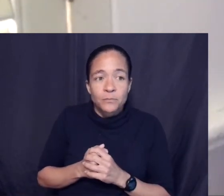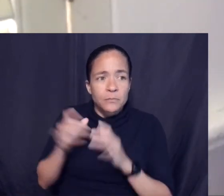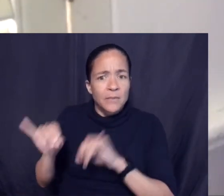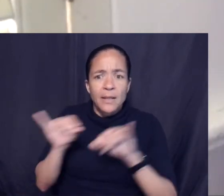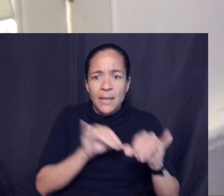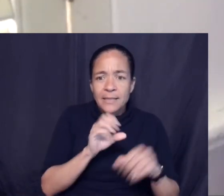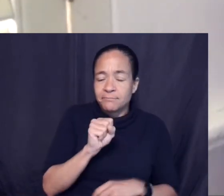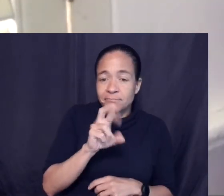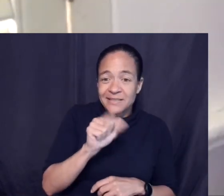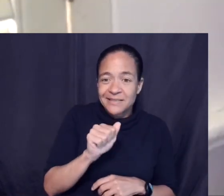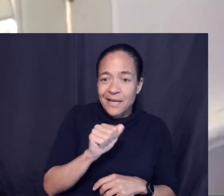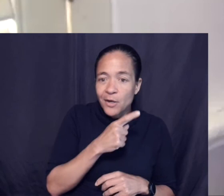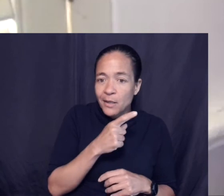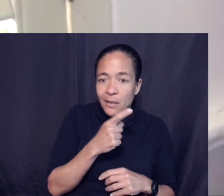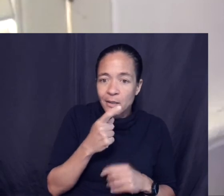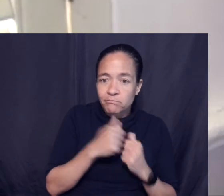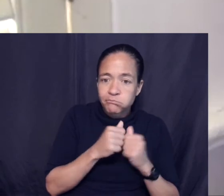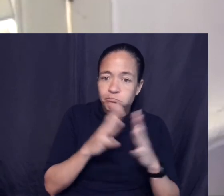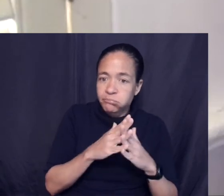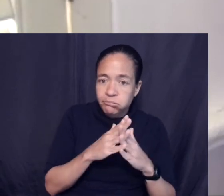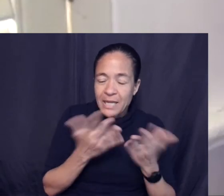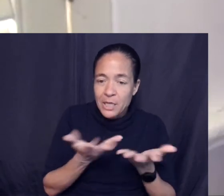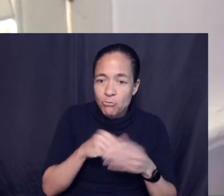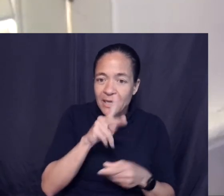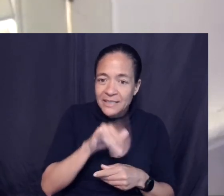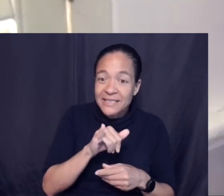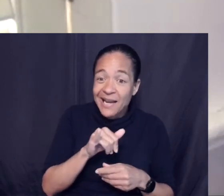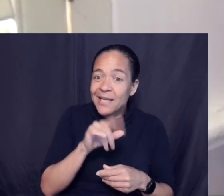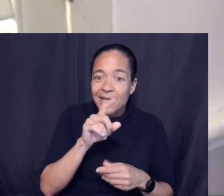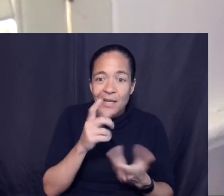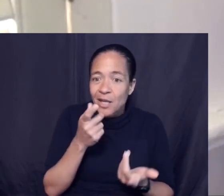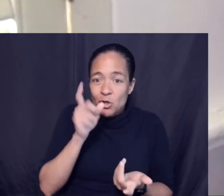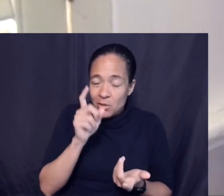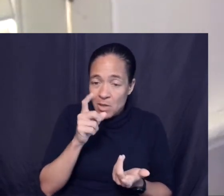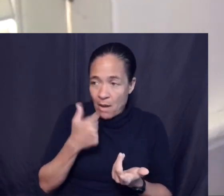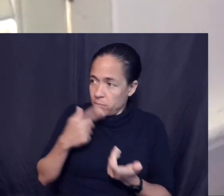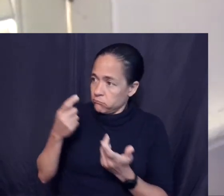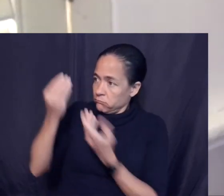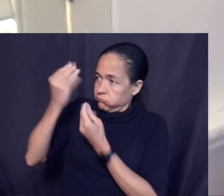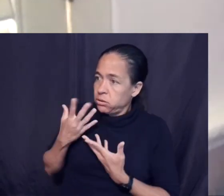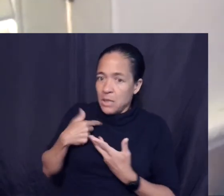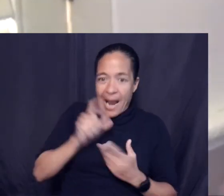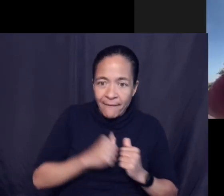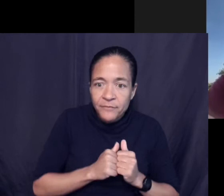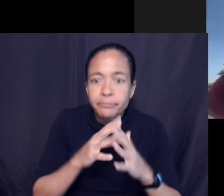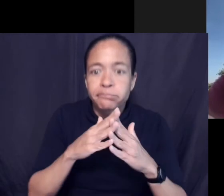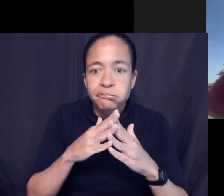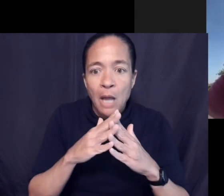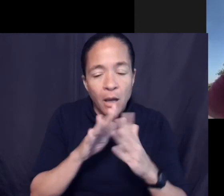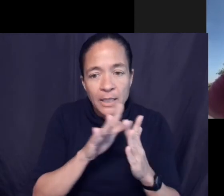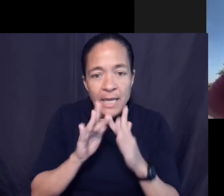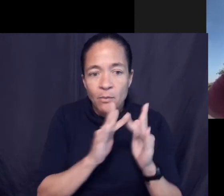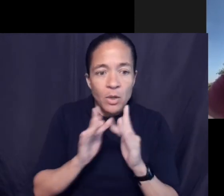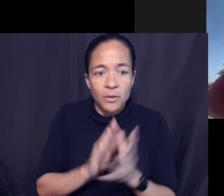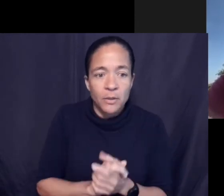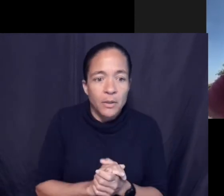build, just like Sarah has built in Kentucky, you have to build your own network from the ground up. I felt like when you got the diagnosis. What a